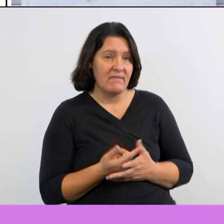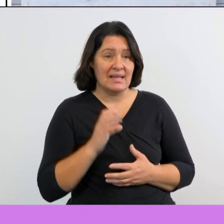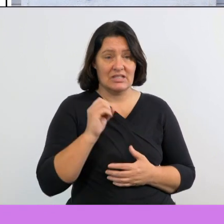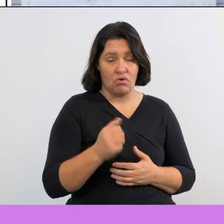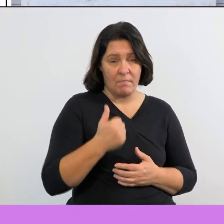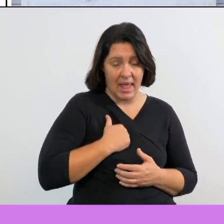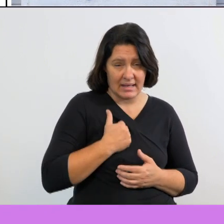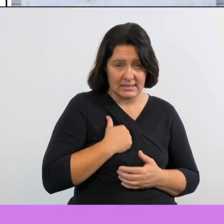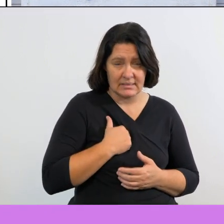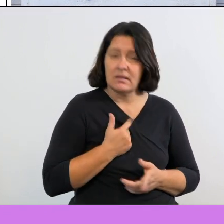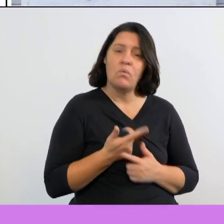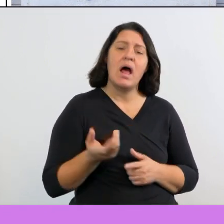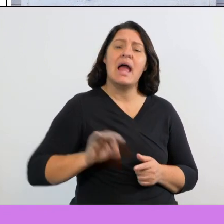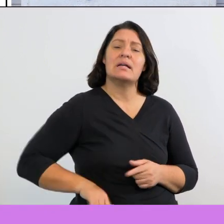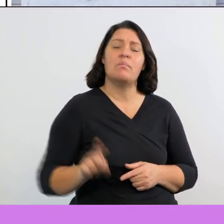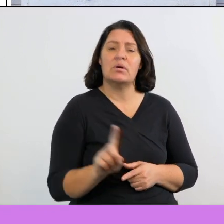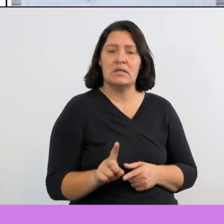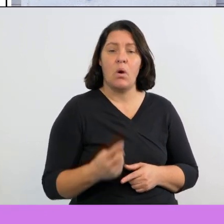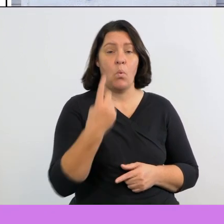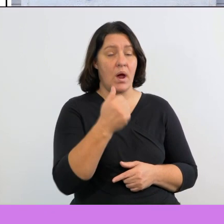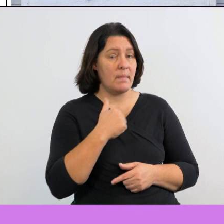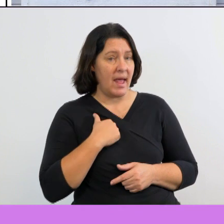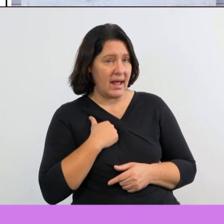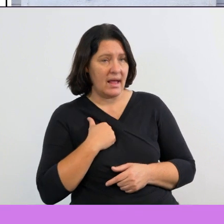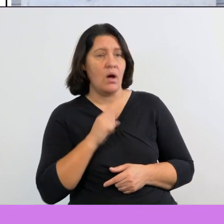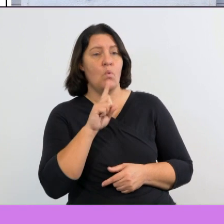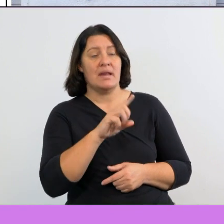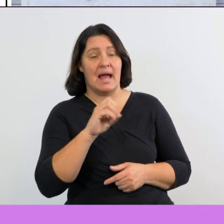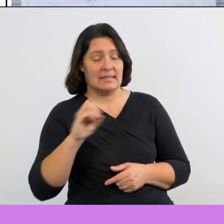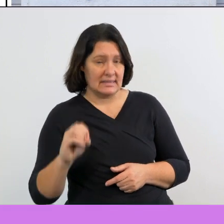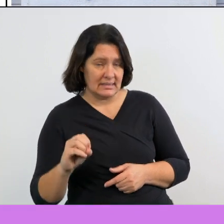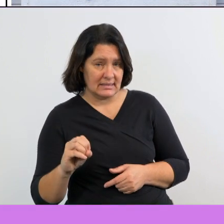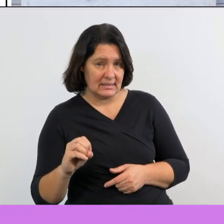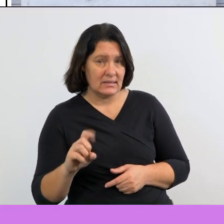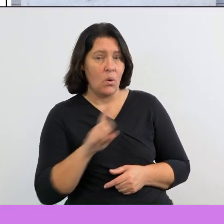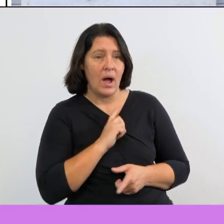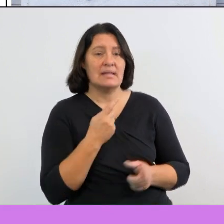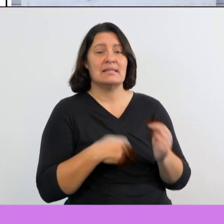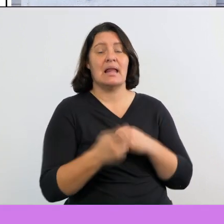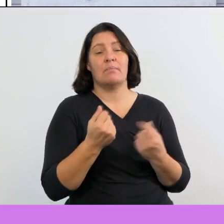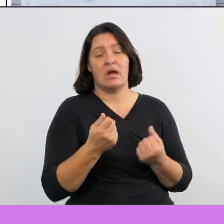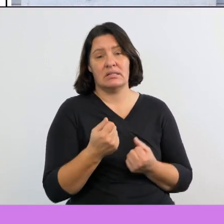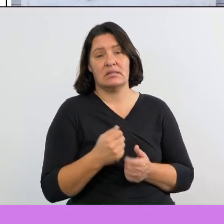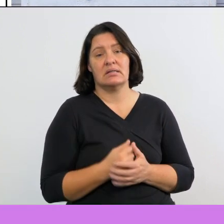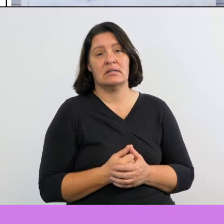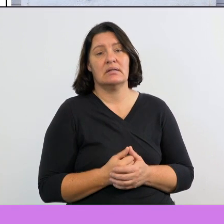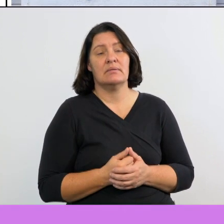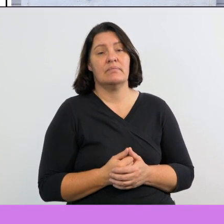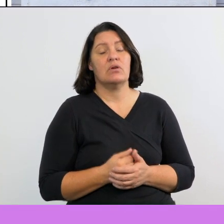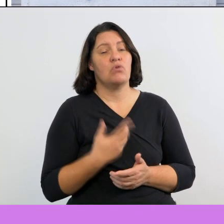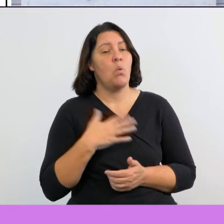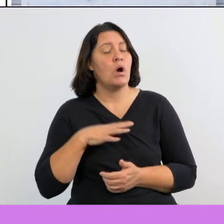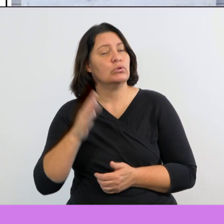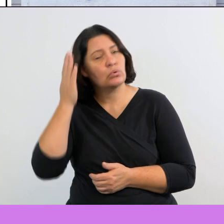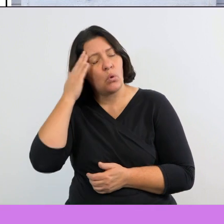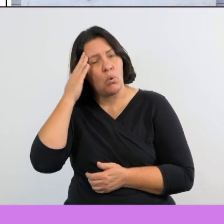there's 0 bags, what will it income be? 1 bag, obviously it will be 100 Rand because the selling price is 100 Rand. Then